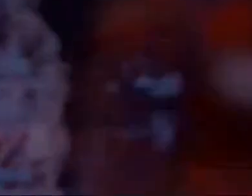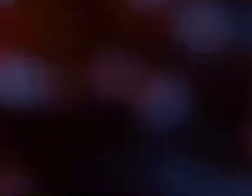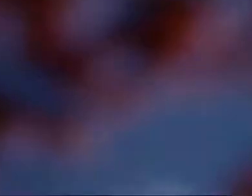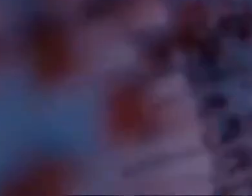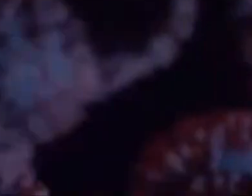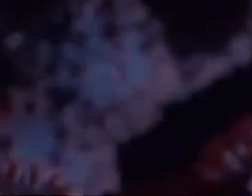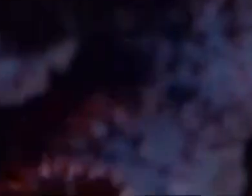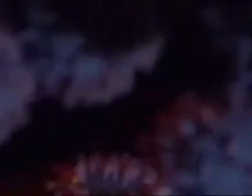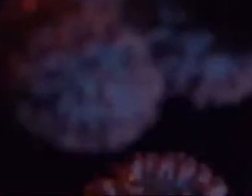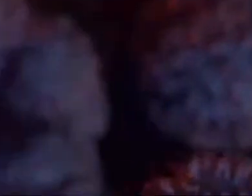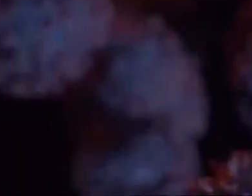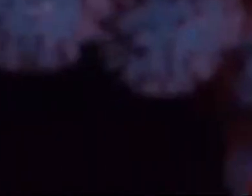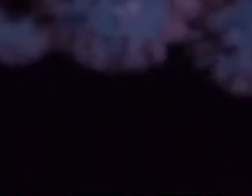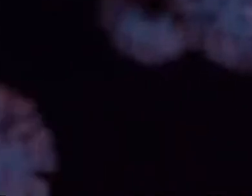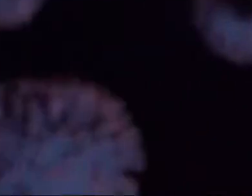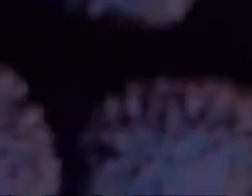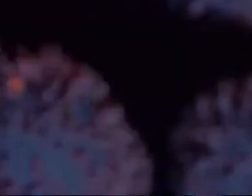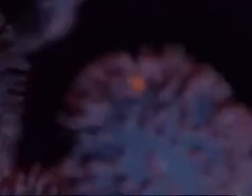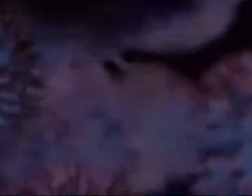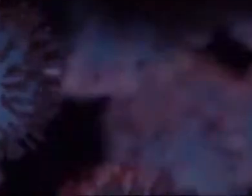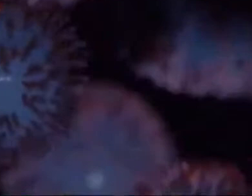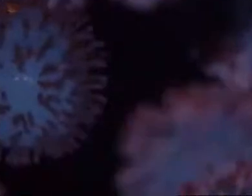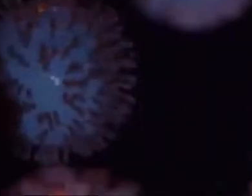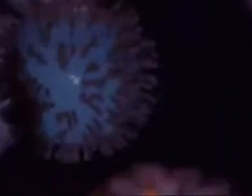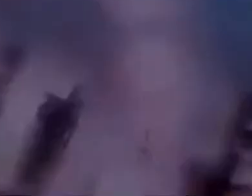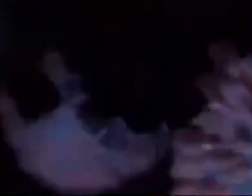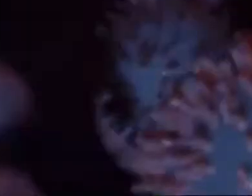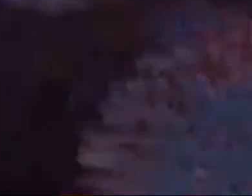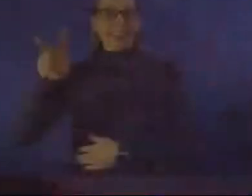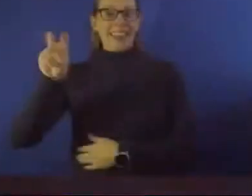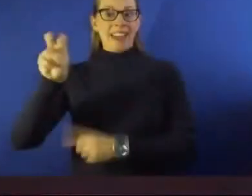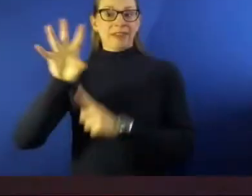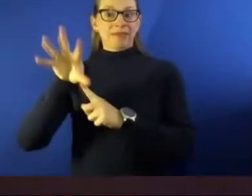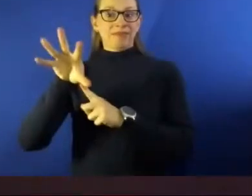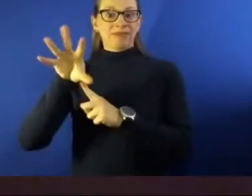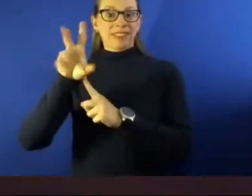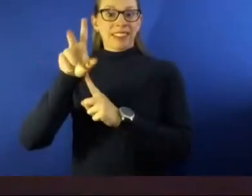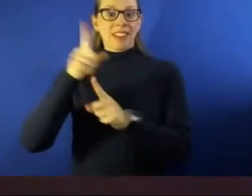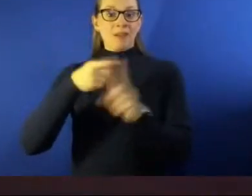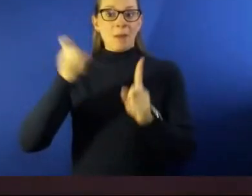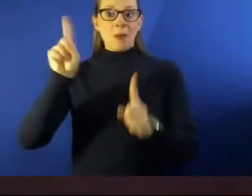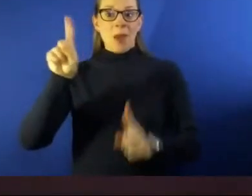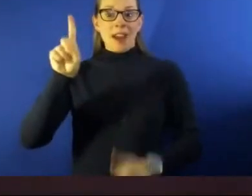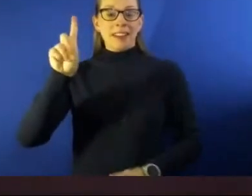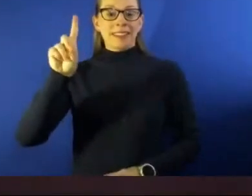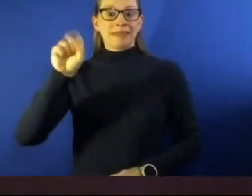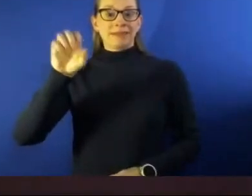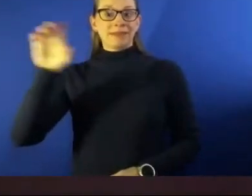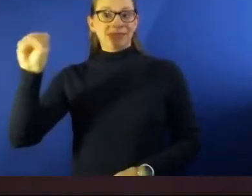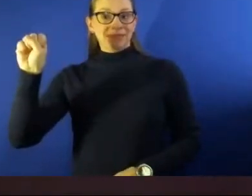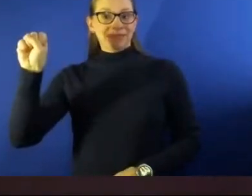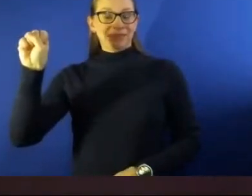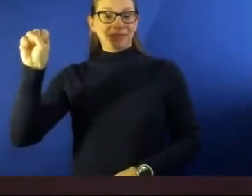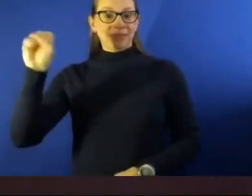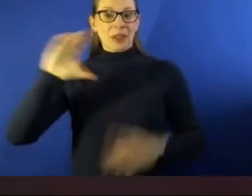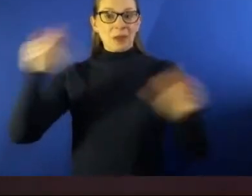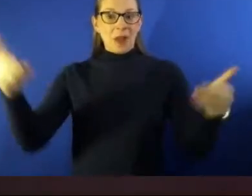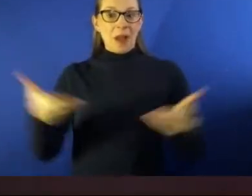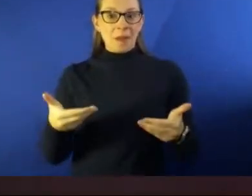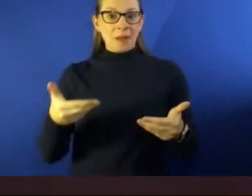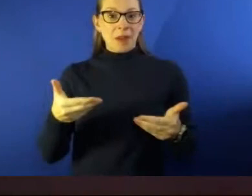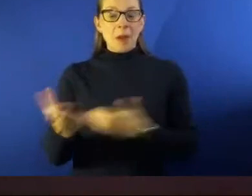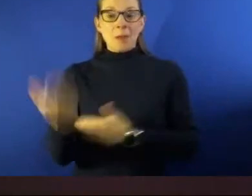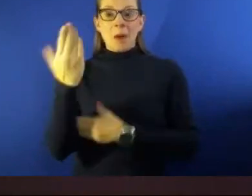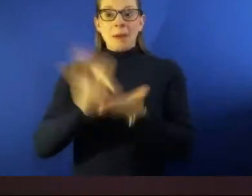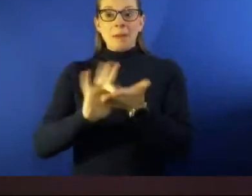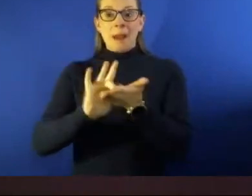Good morning. It is Tuesday, October 26th. We are live here inside the Dolph Simons Jr. Family Broadcast Studio. Welcome to the Morning Medical Update. Thank